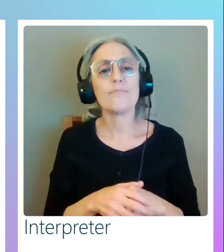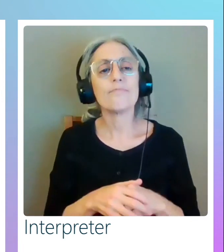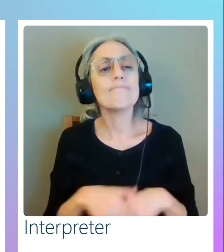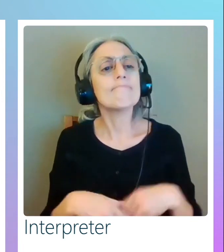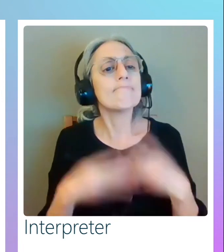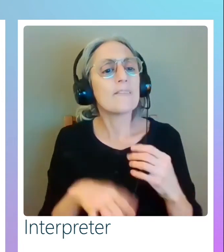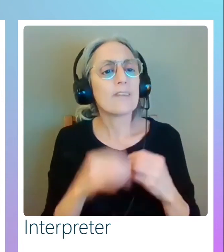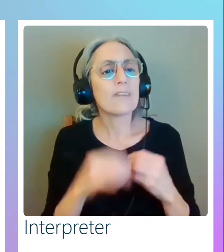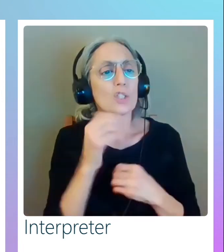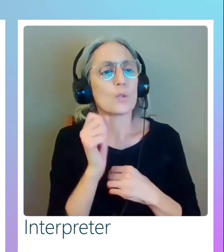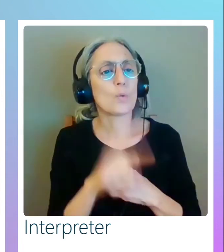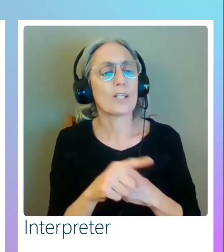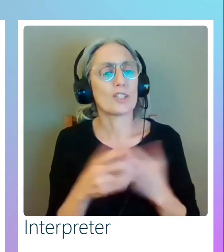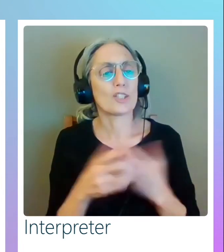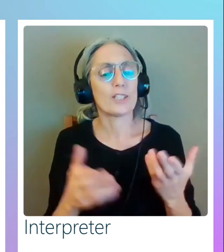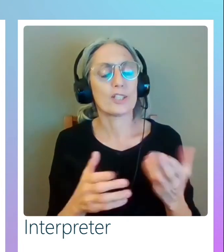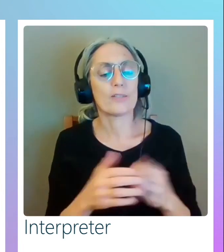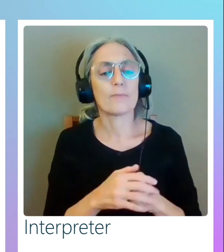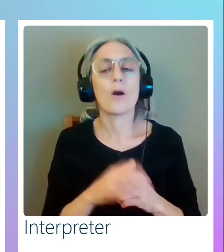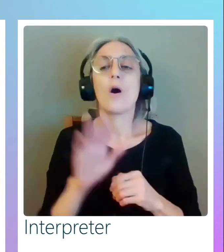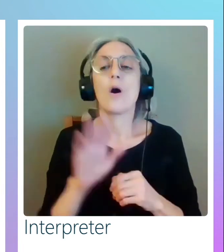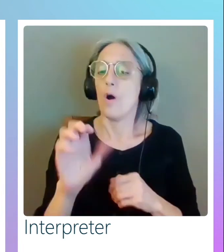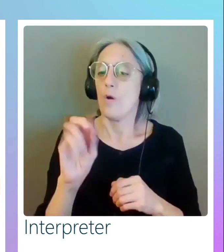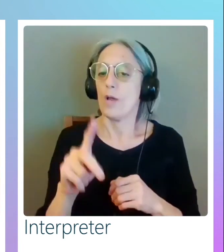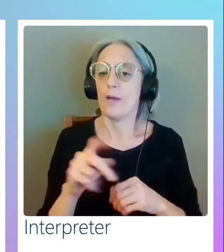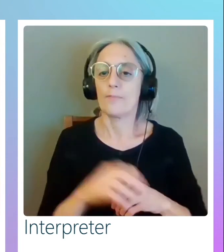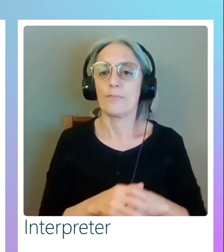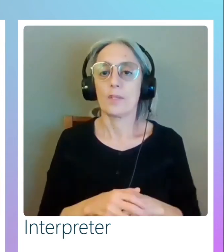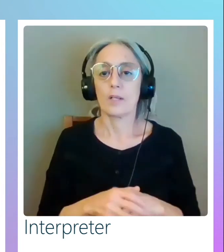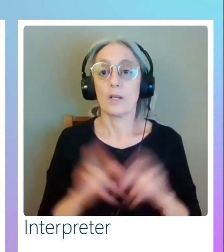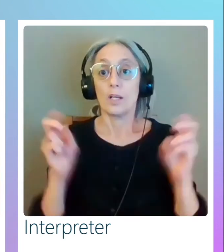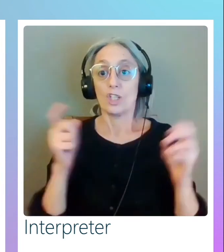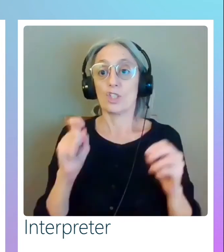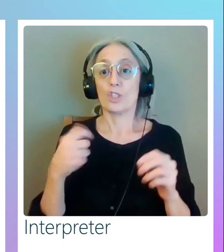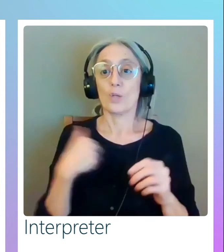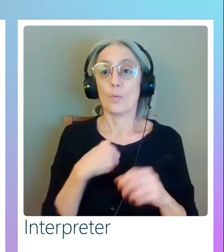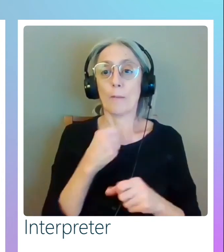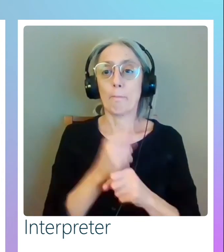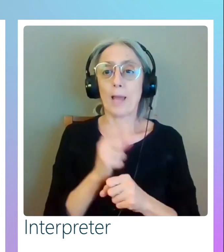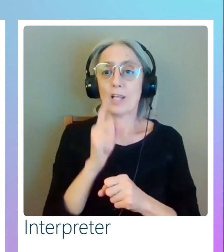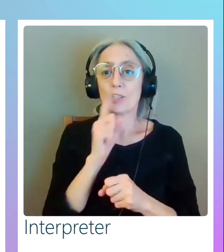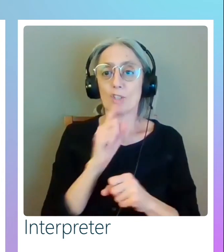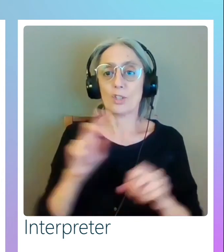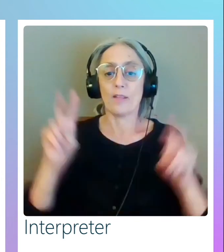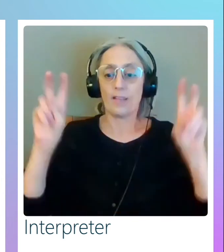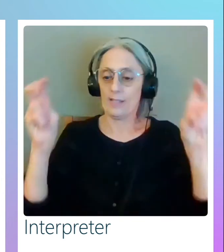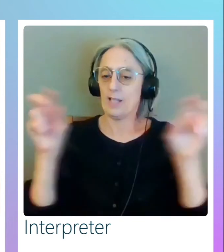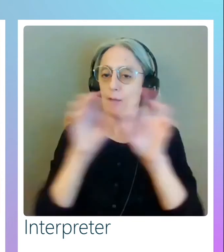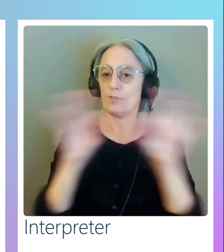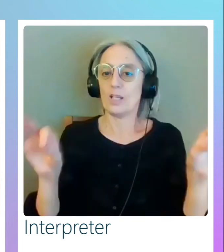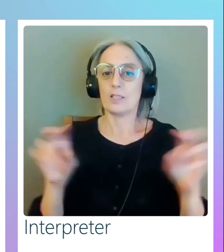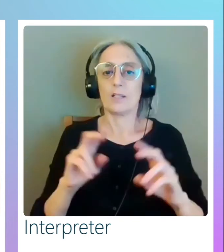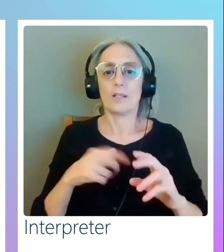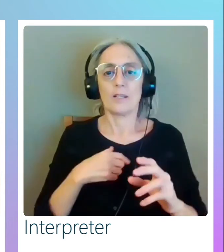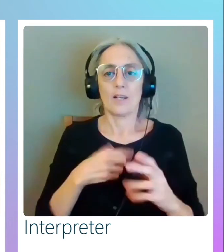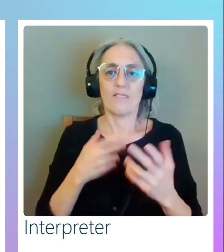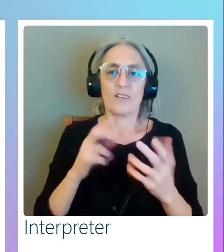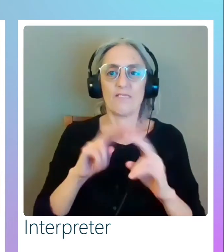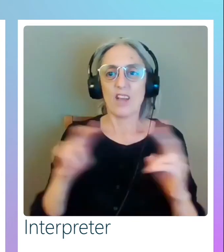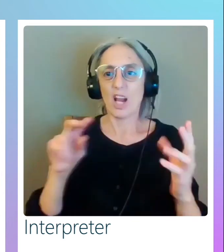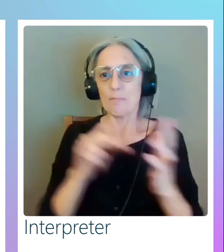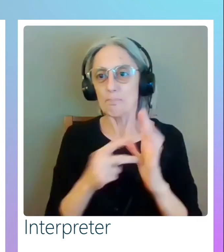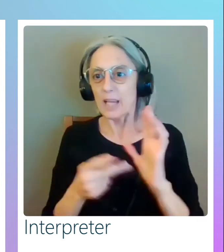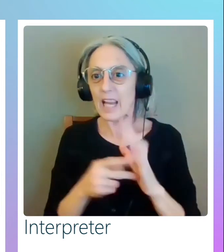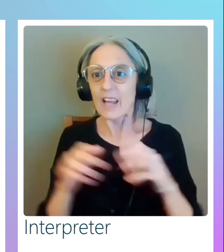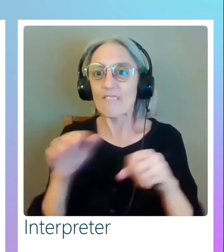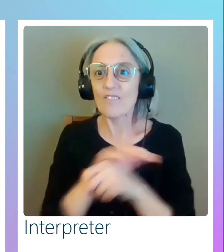good question here. All right, here we go. Should we just make sure the subject is just very meaningful instead of using